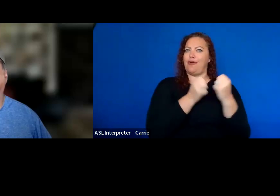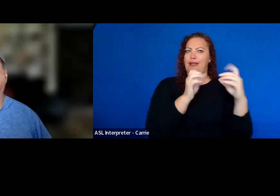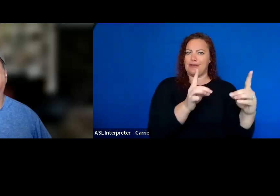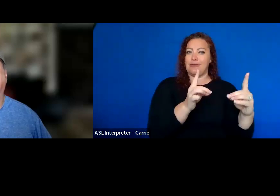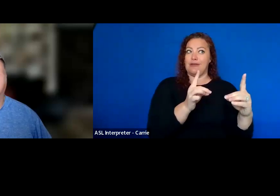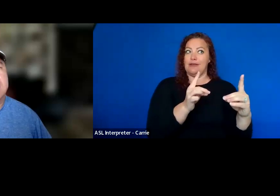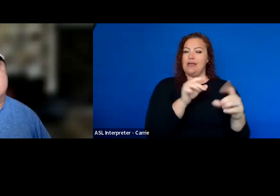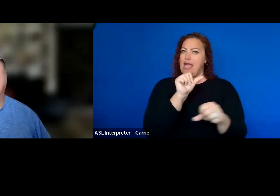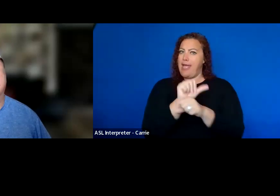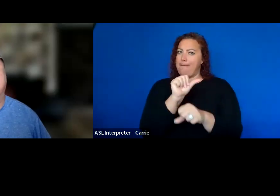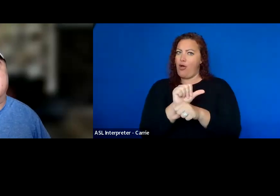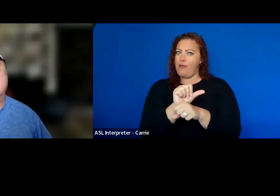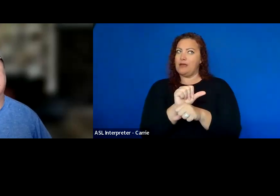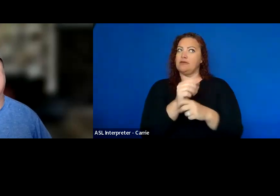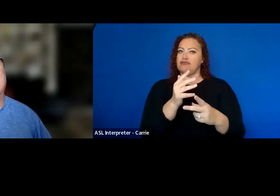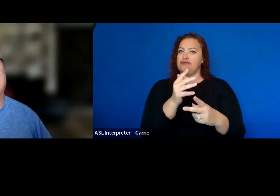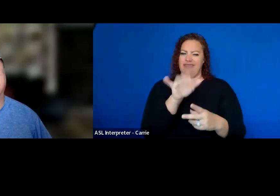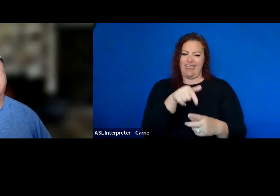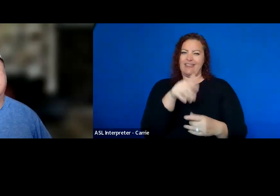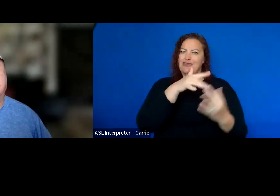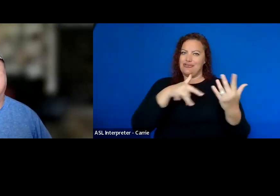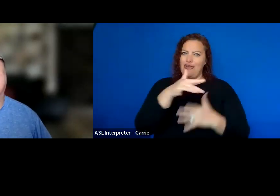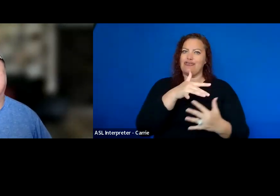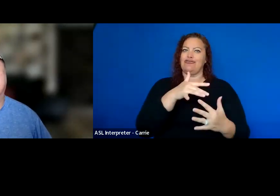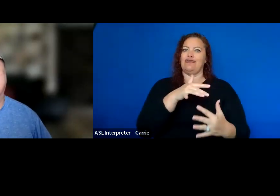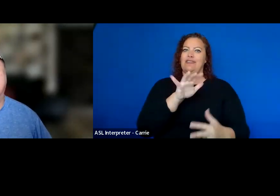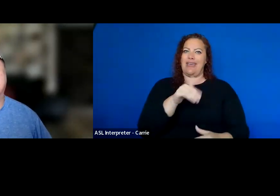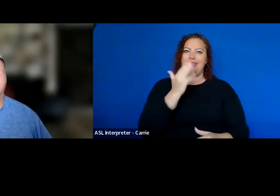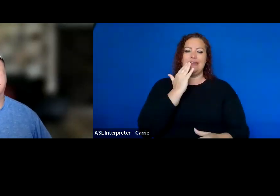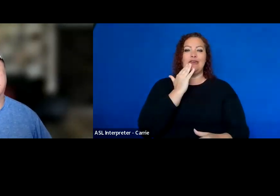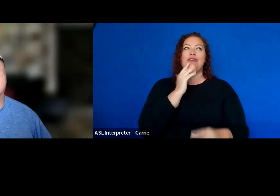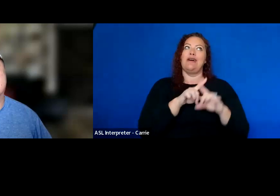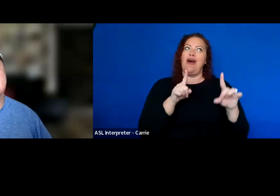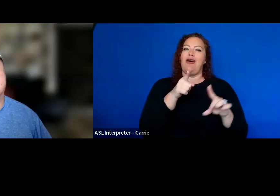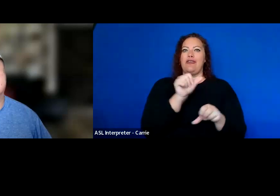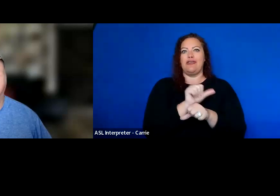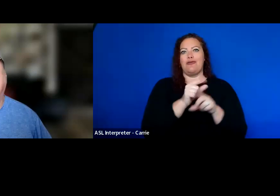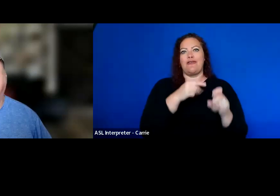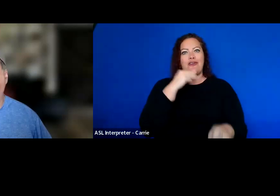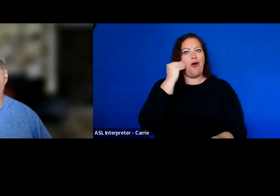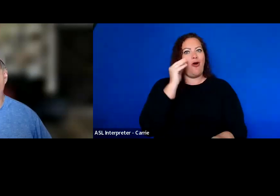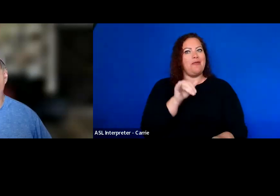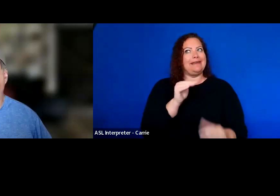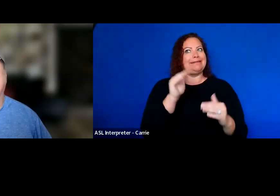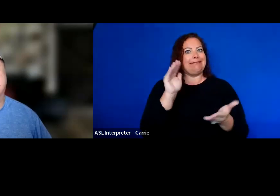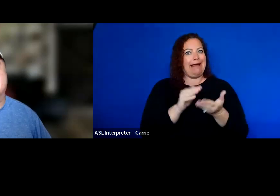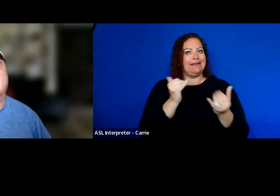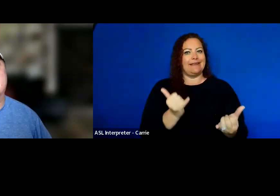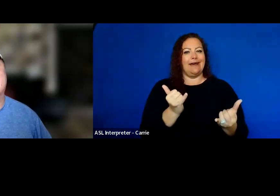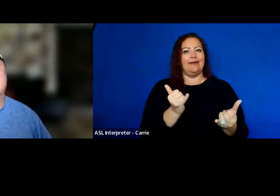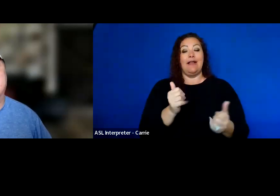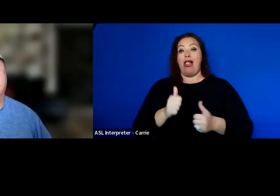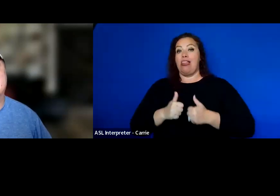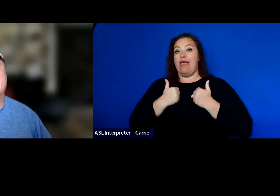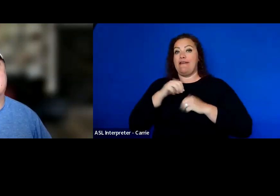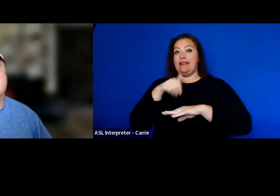employment, social interaction, and employment. Although if you work from home these days, it's a little less. And living